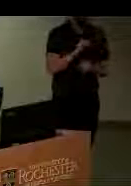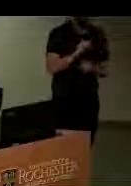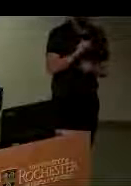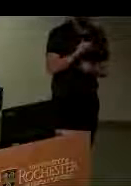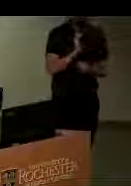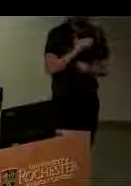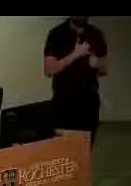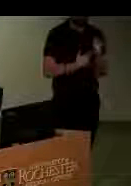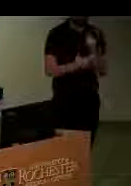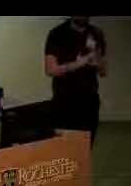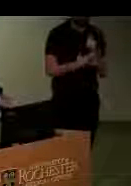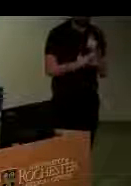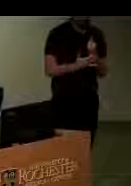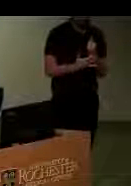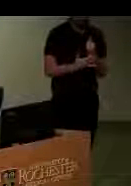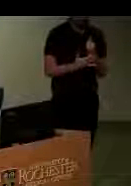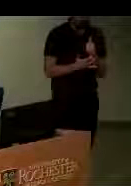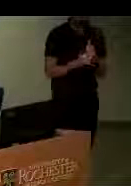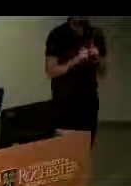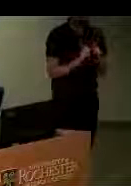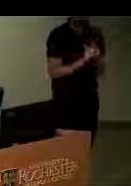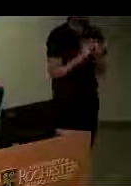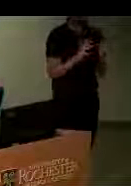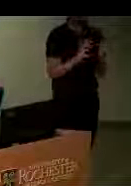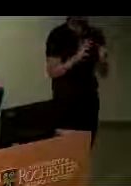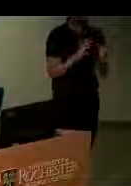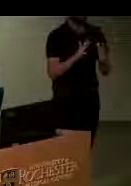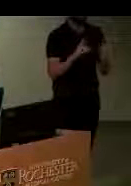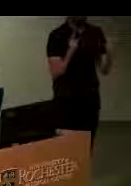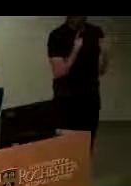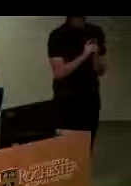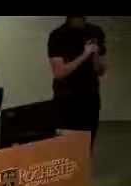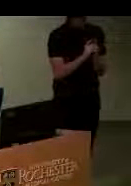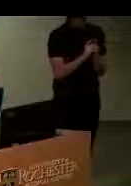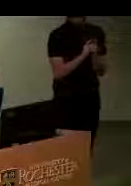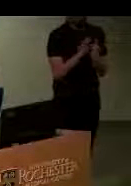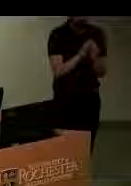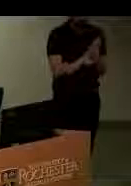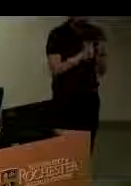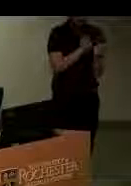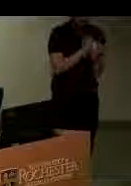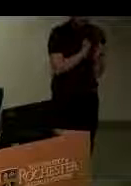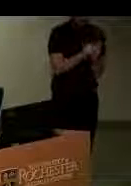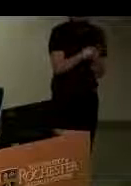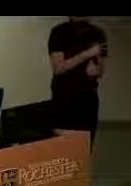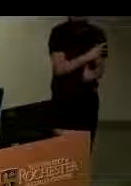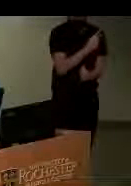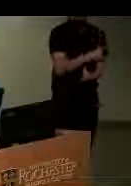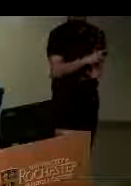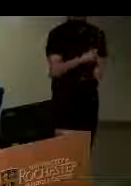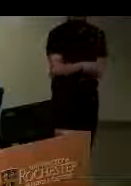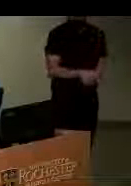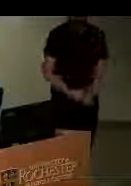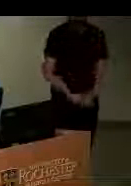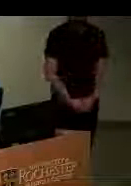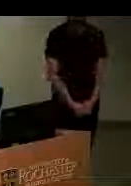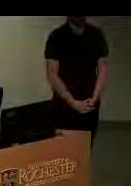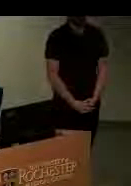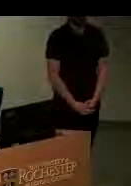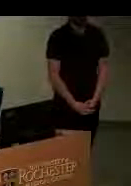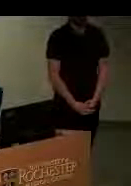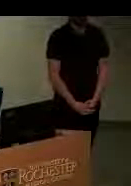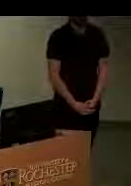own techniques, and with not meeting the patient where the patient is. And that the relationship between doctor